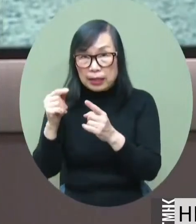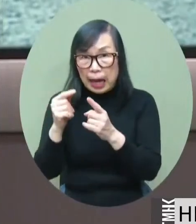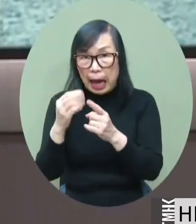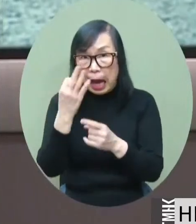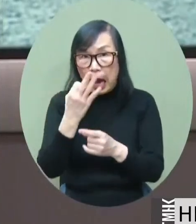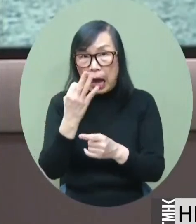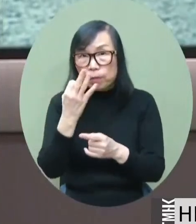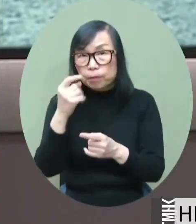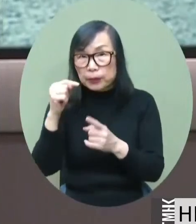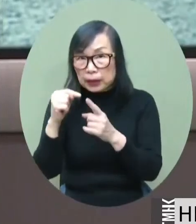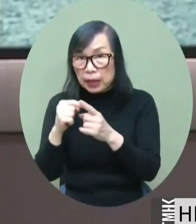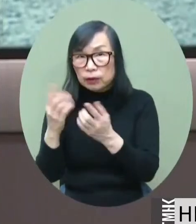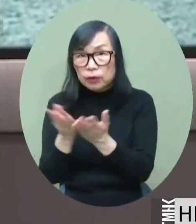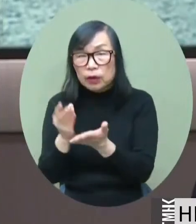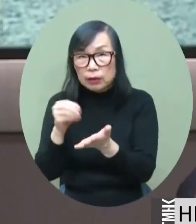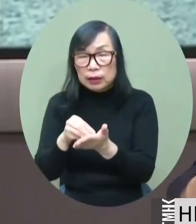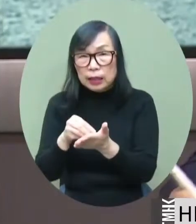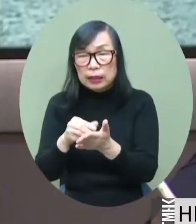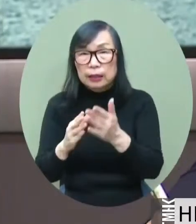for 7 days.